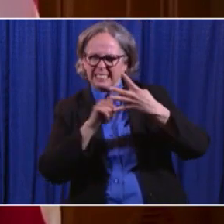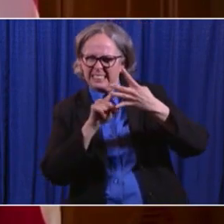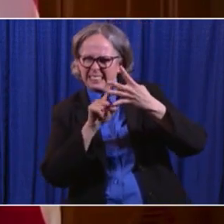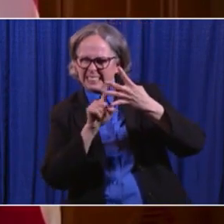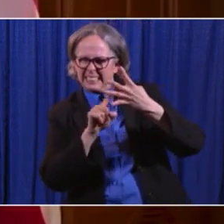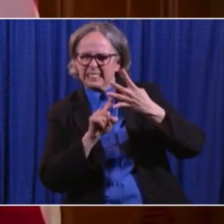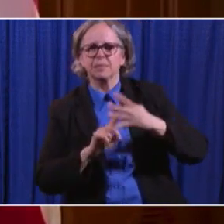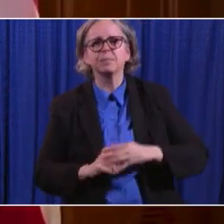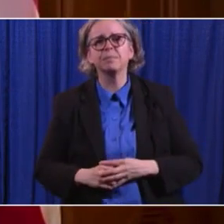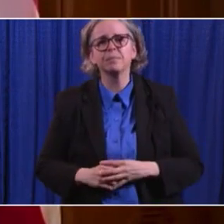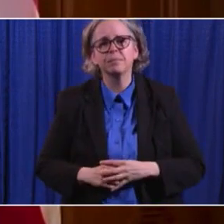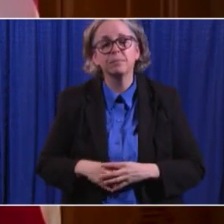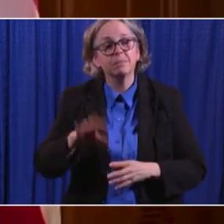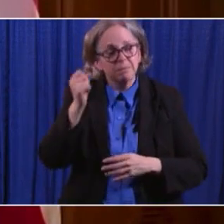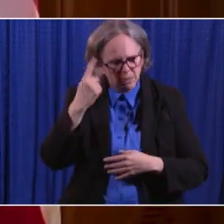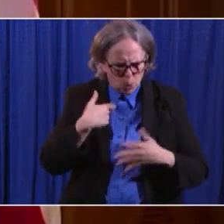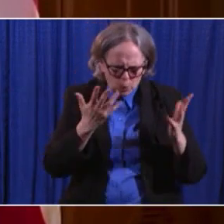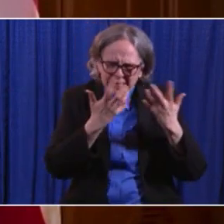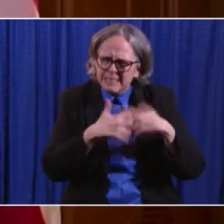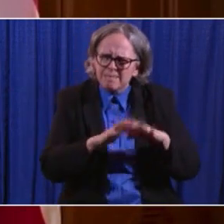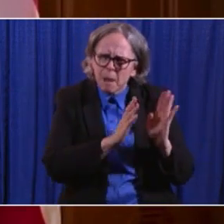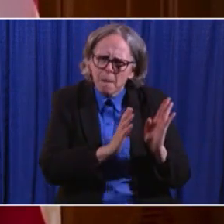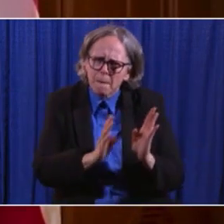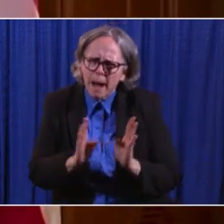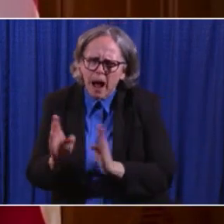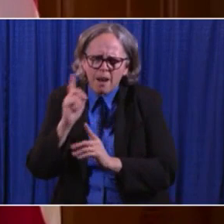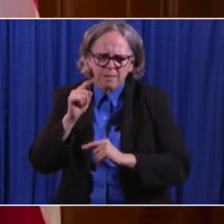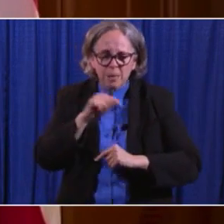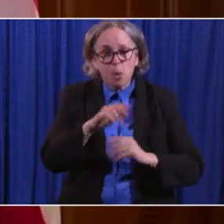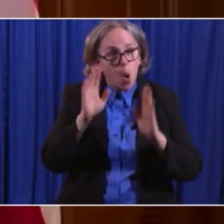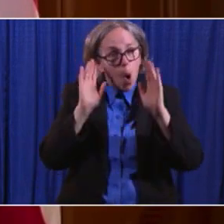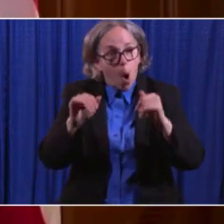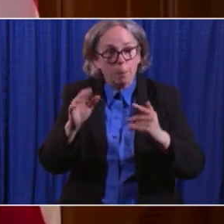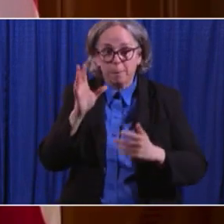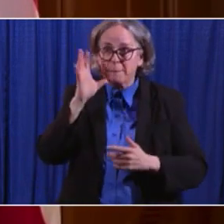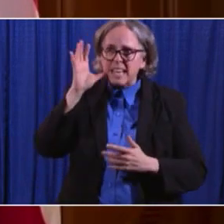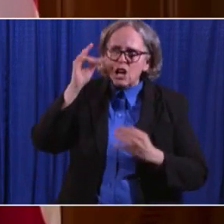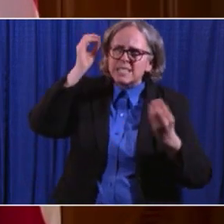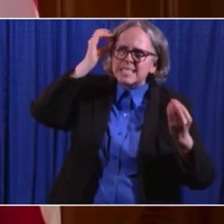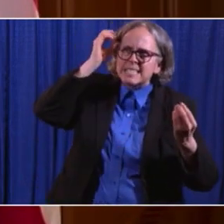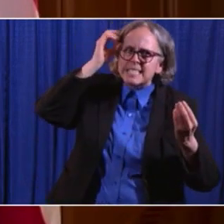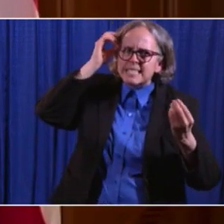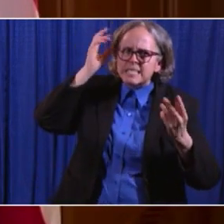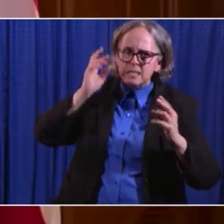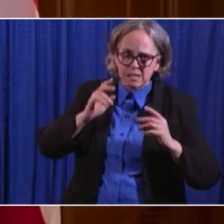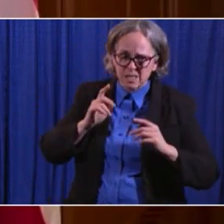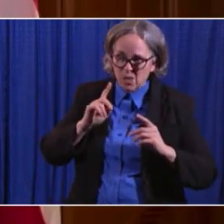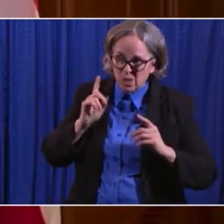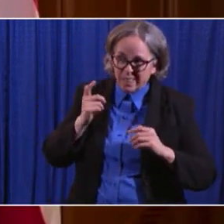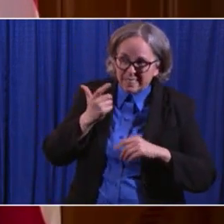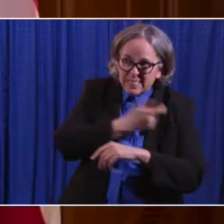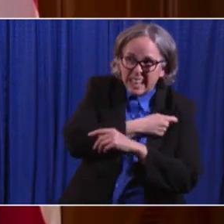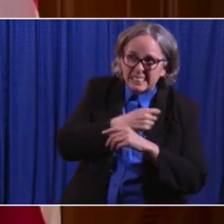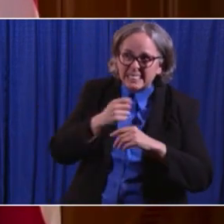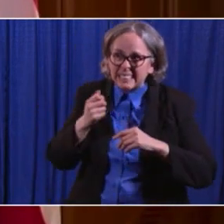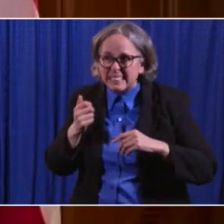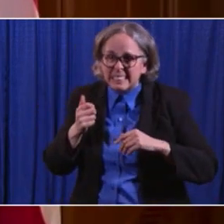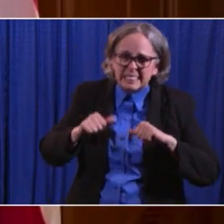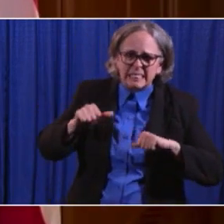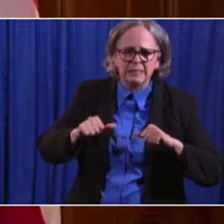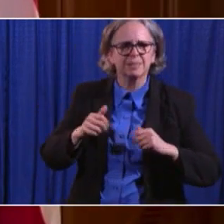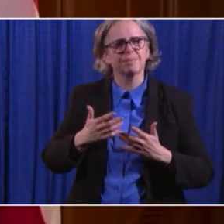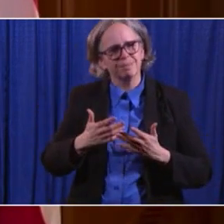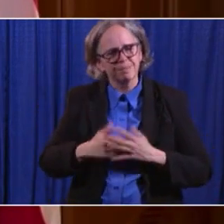that child being vaccinated is something I hope that parents will think about. And of course, as soon as we know that the vaccine